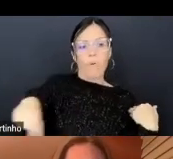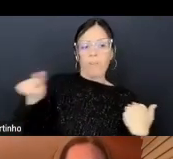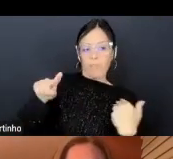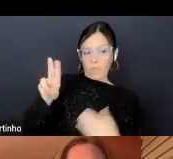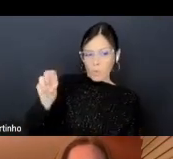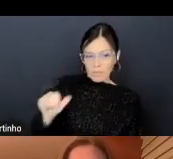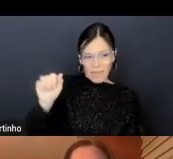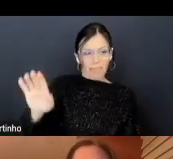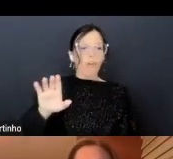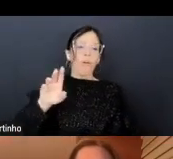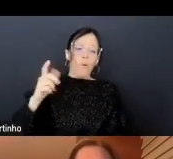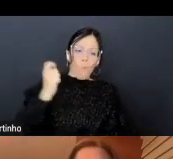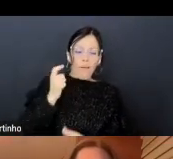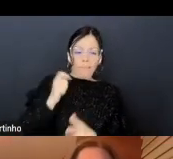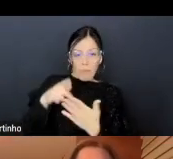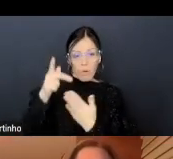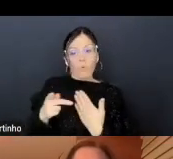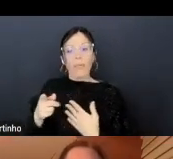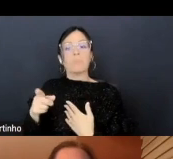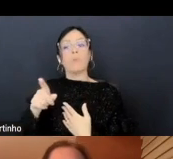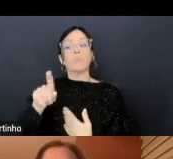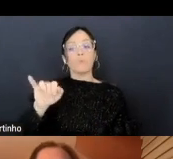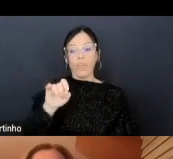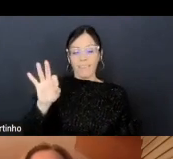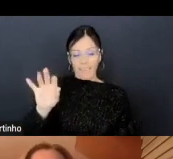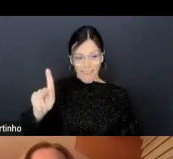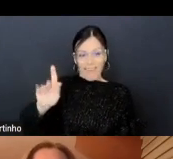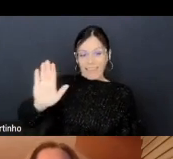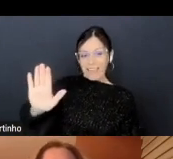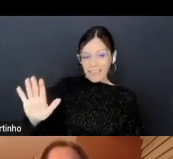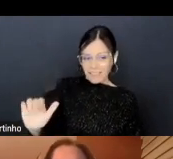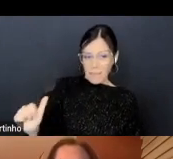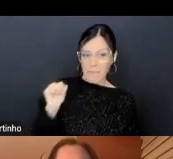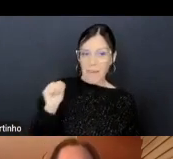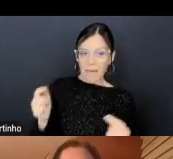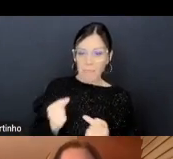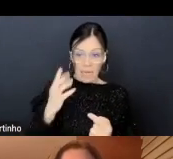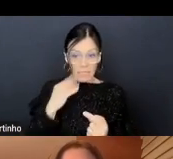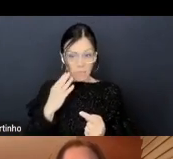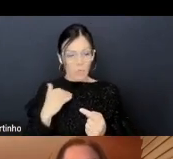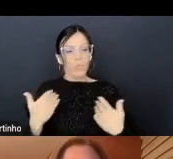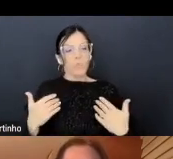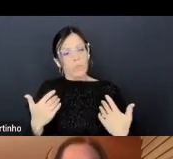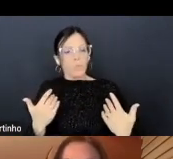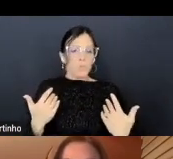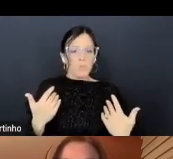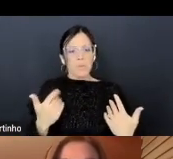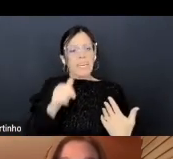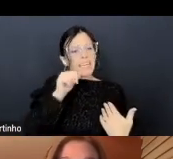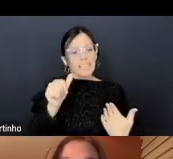so kennedy's experience with low back pain did very little to normalize the